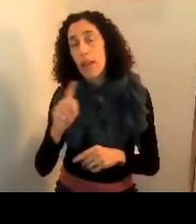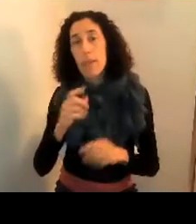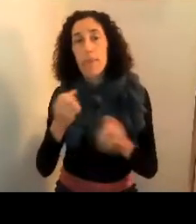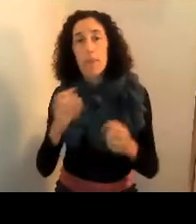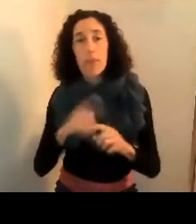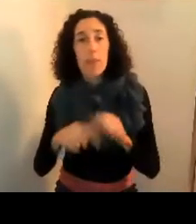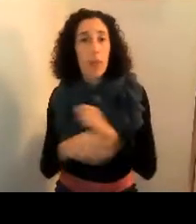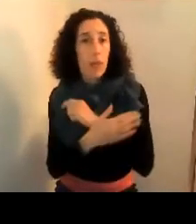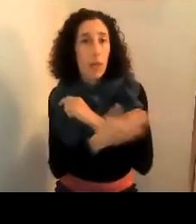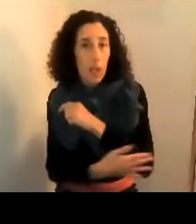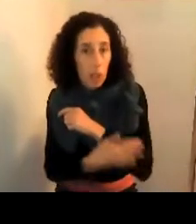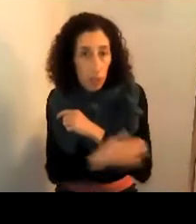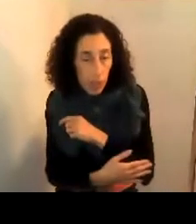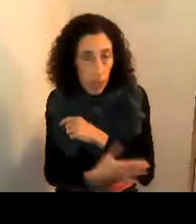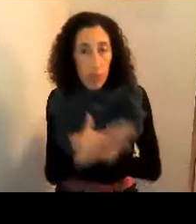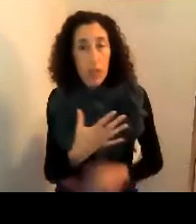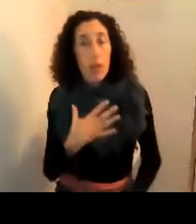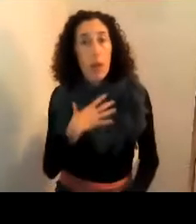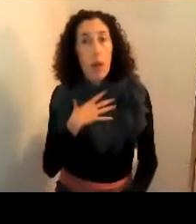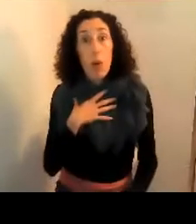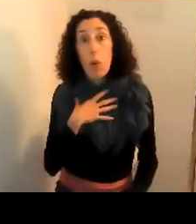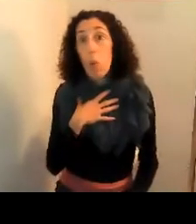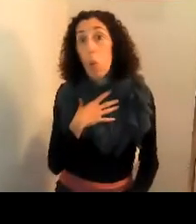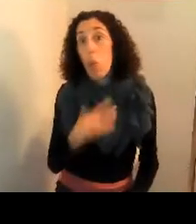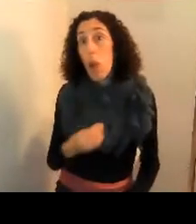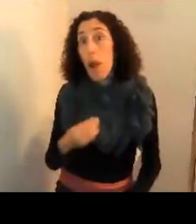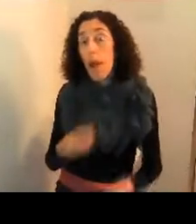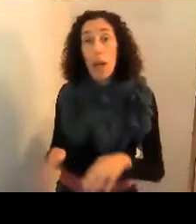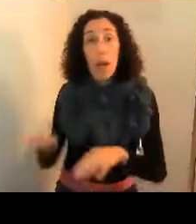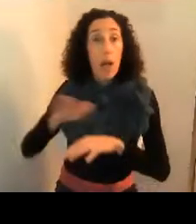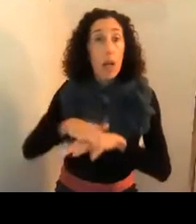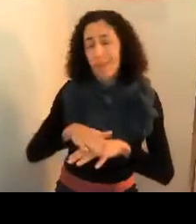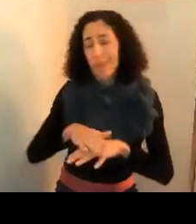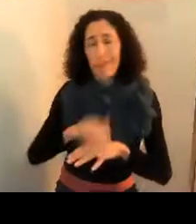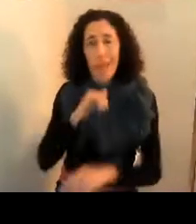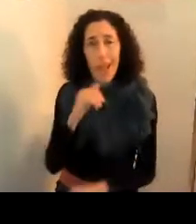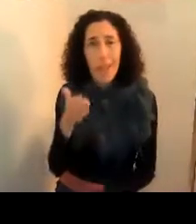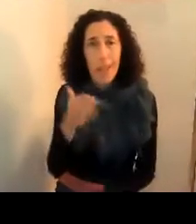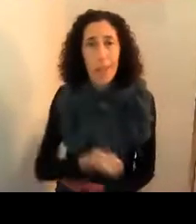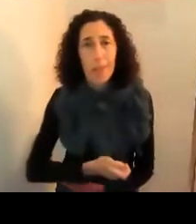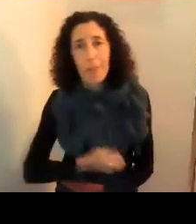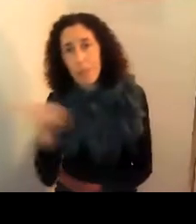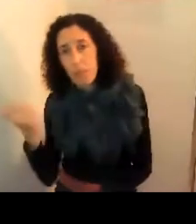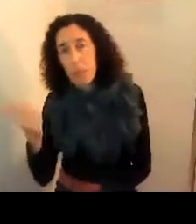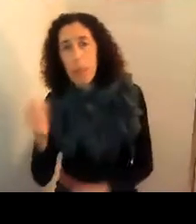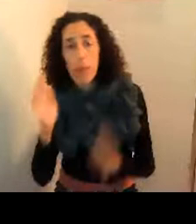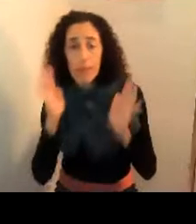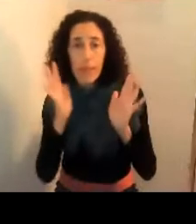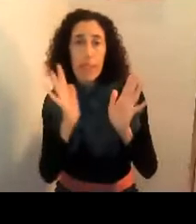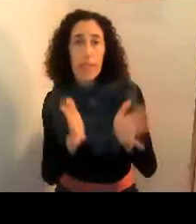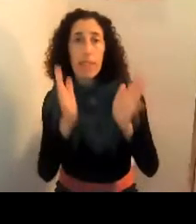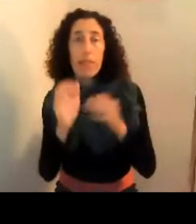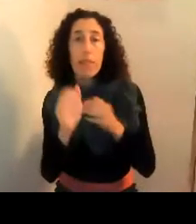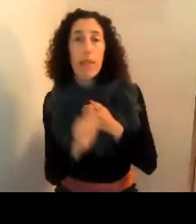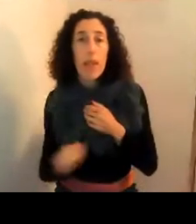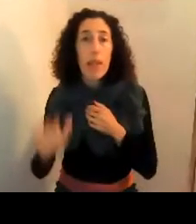not a part of it. It doesn't need to be. There's so much beauty and there's so much joy in our histories, in our traditions, and